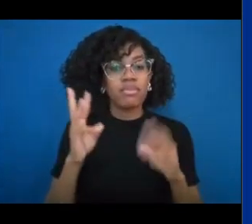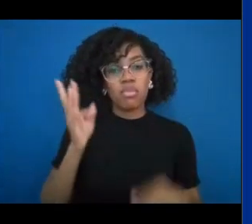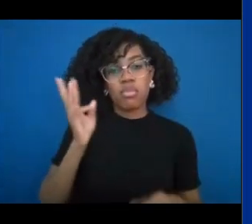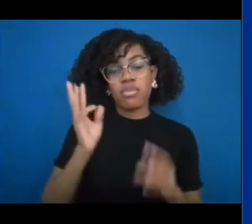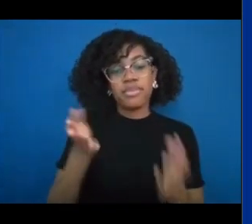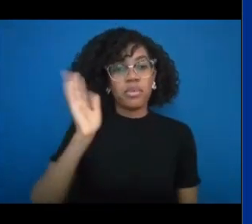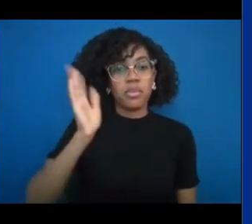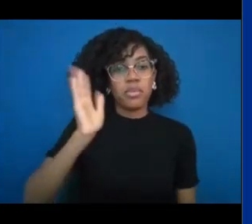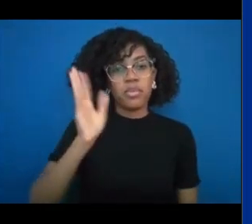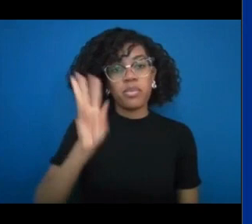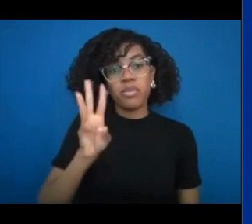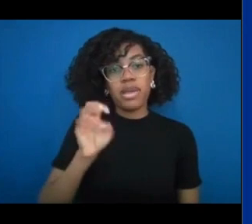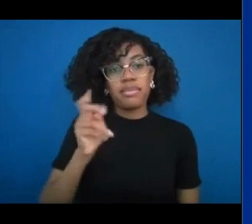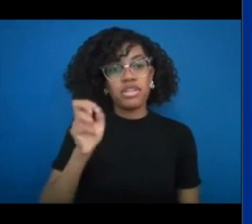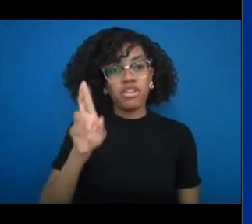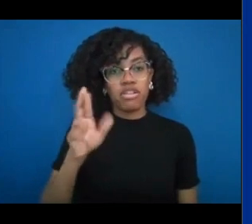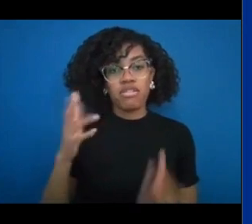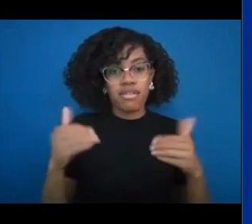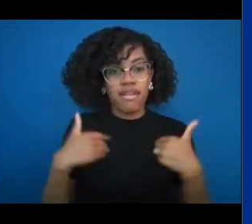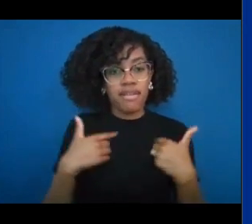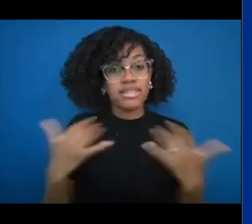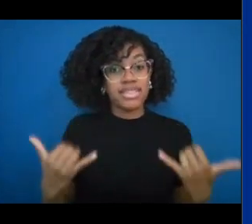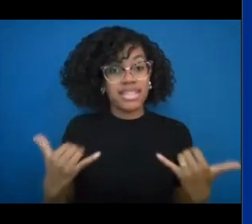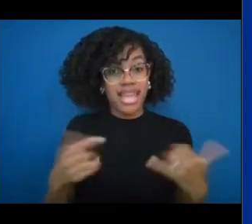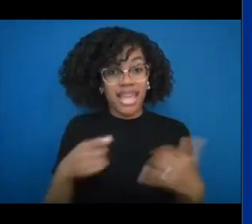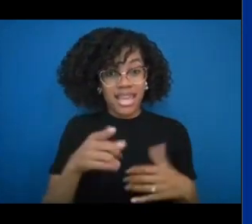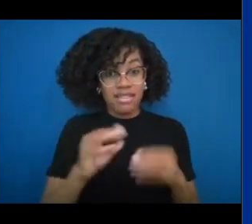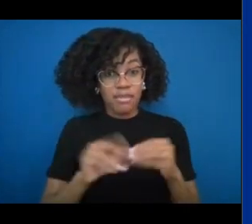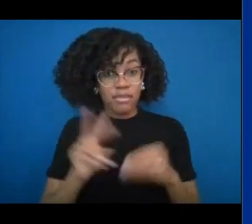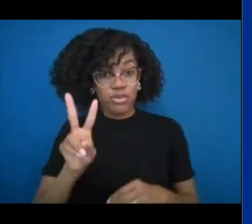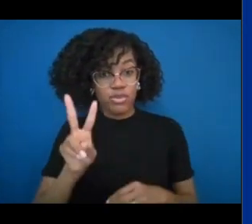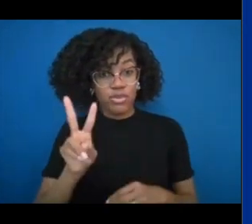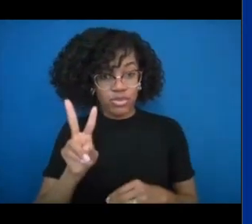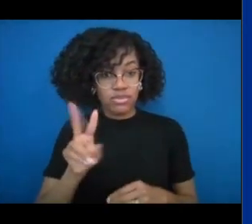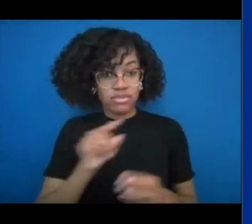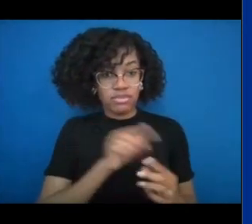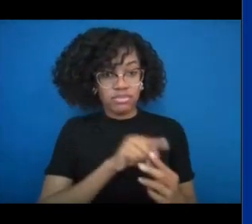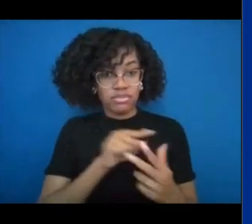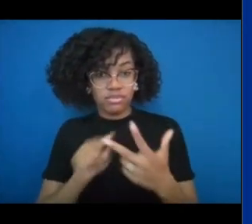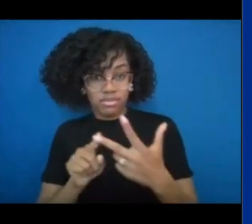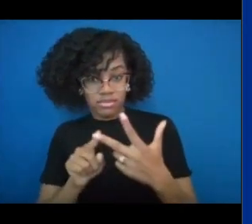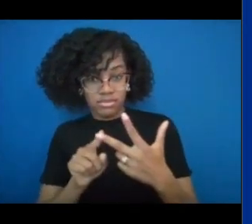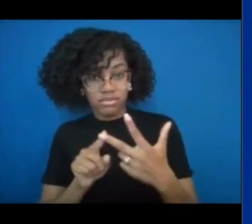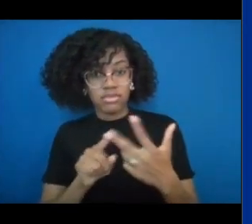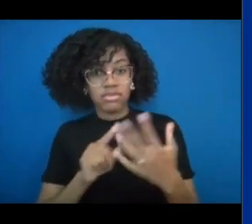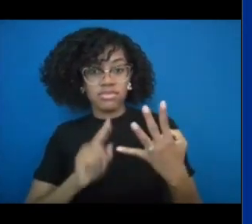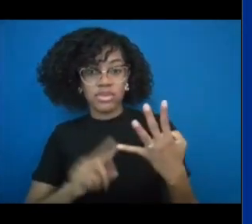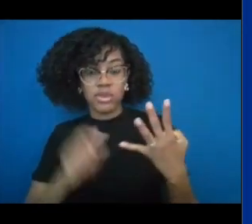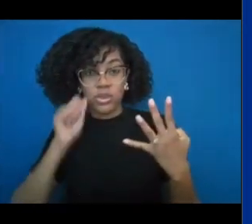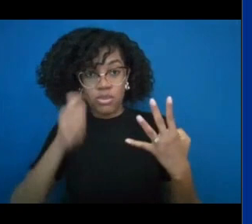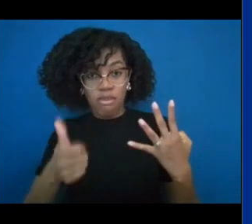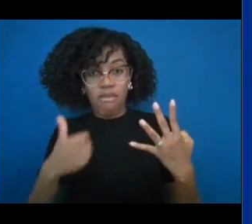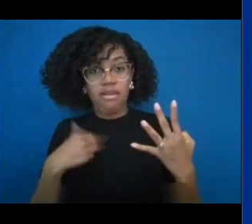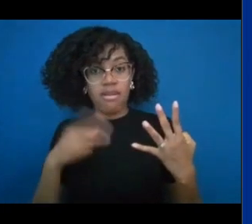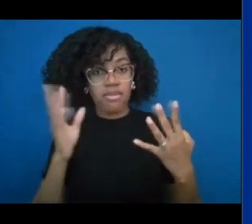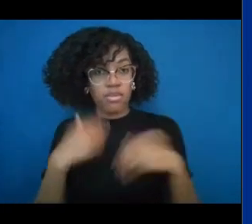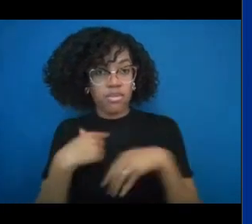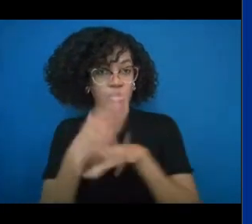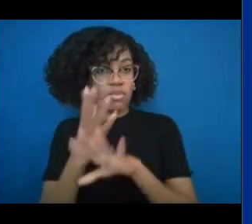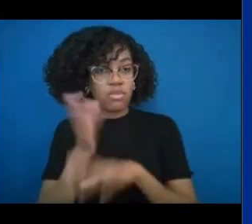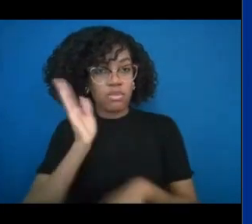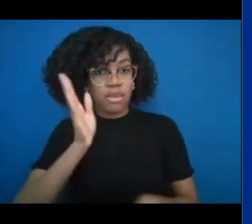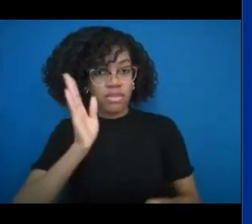on the informational webinar number 2. There will be a webinar tomorrow talking about leveraging partnerships